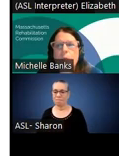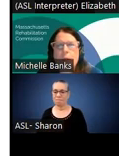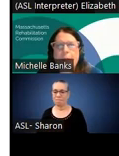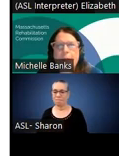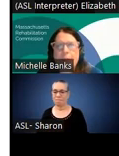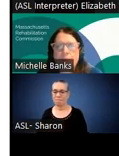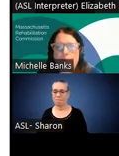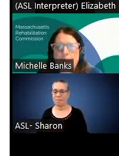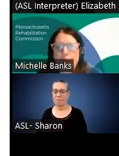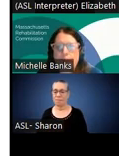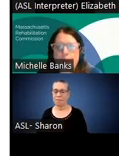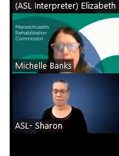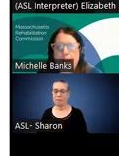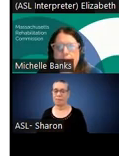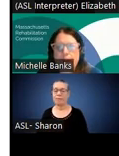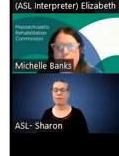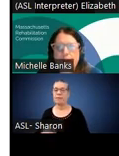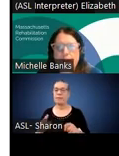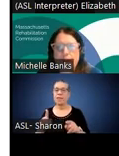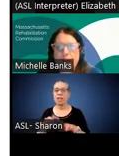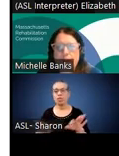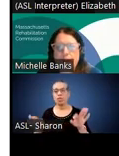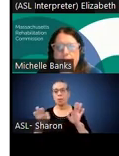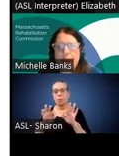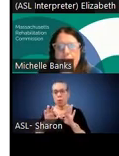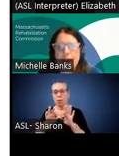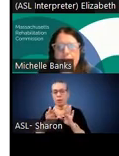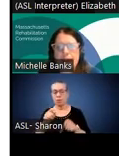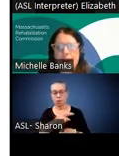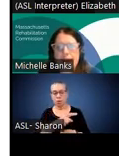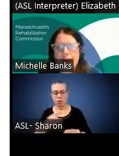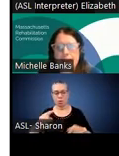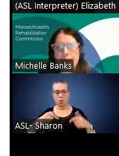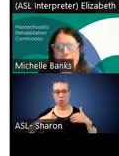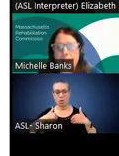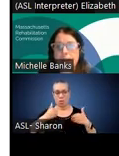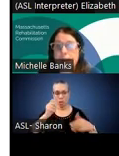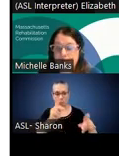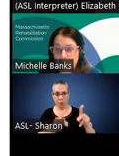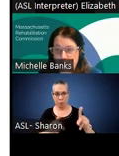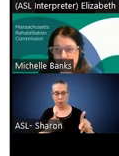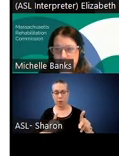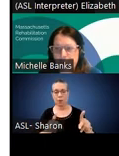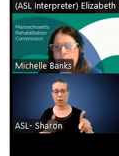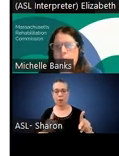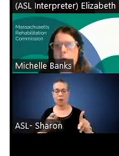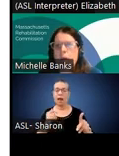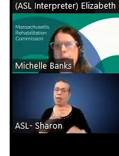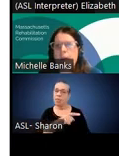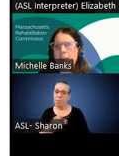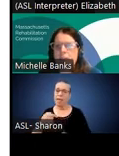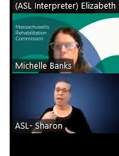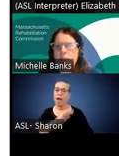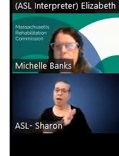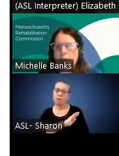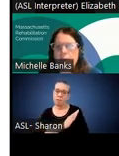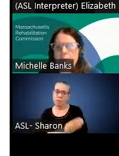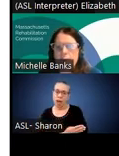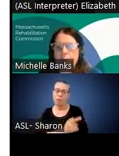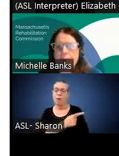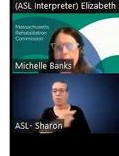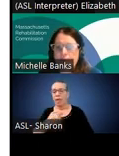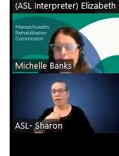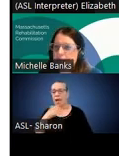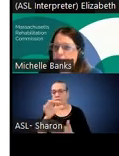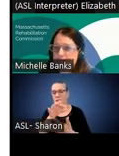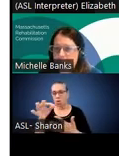So it's important for our NextGeners to understand their choice. As